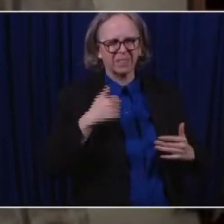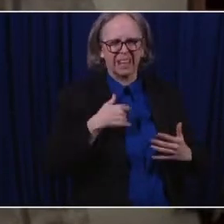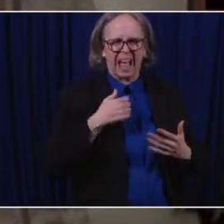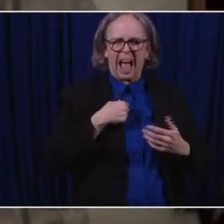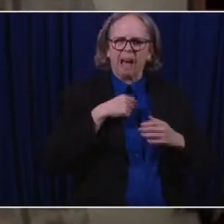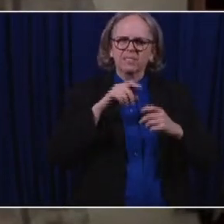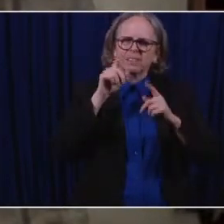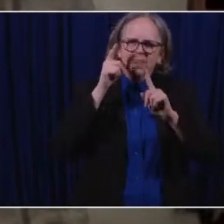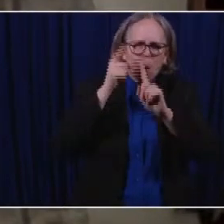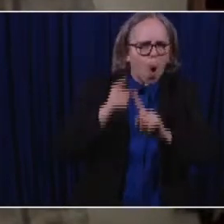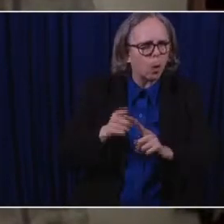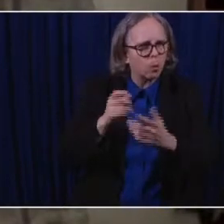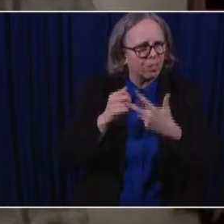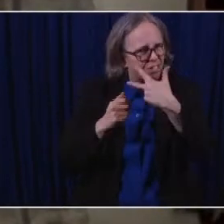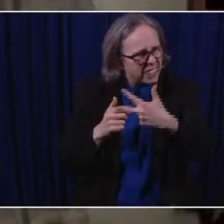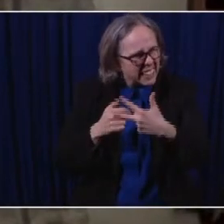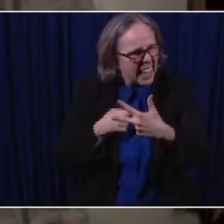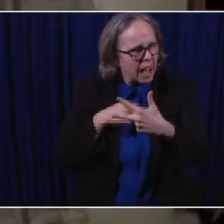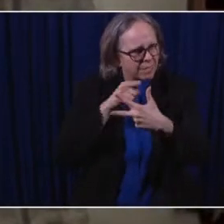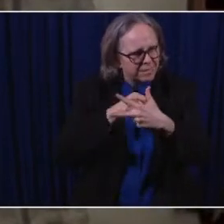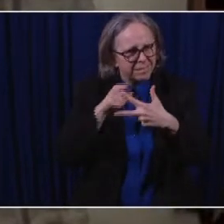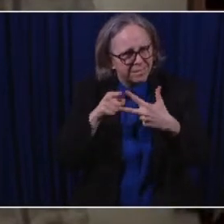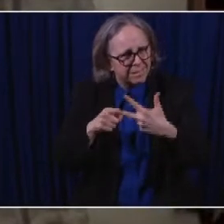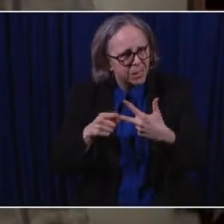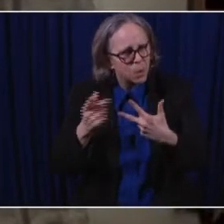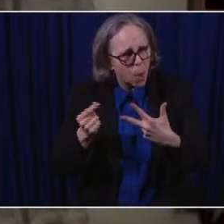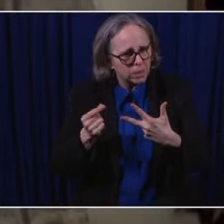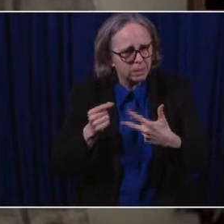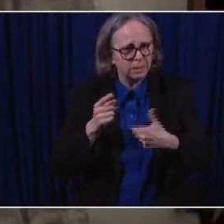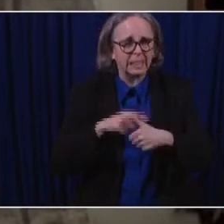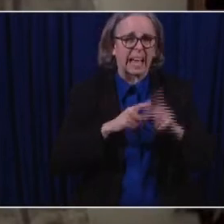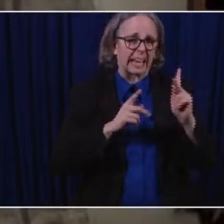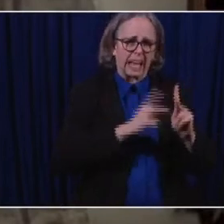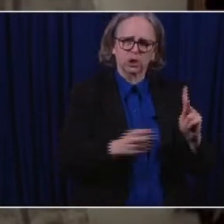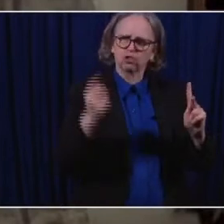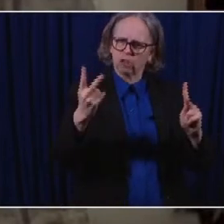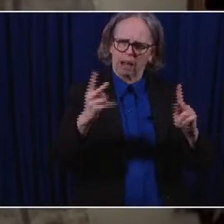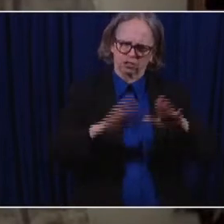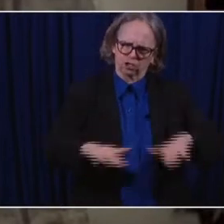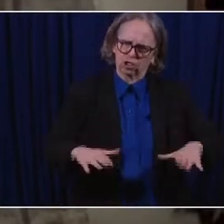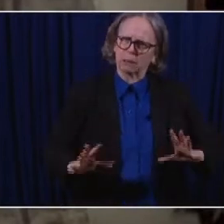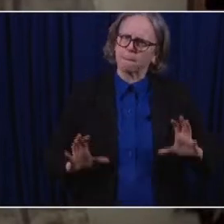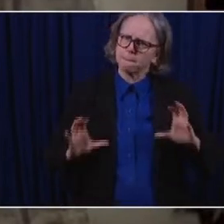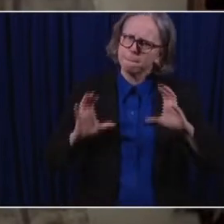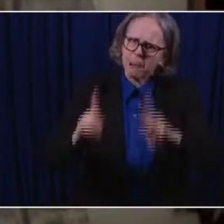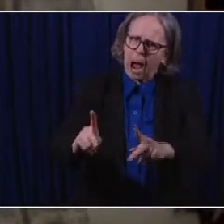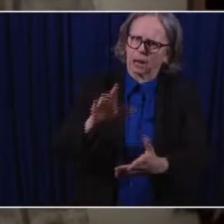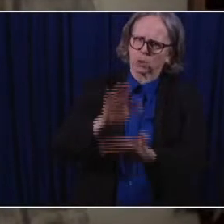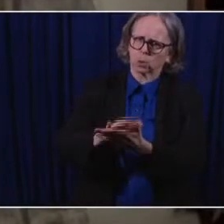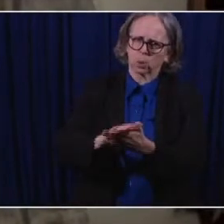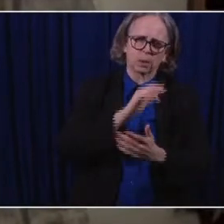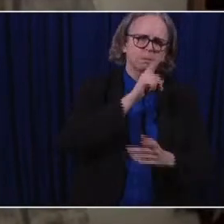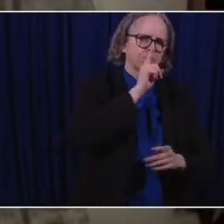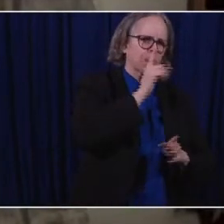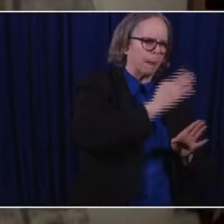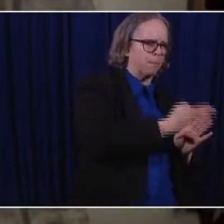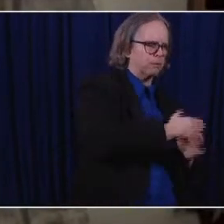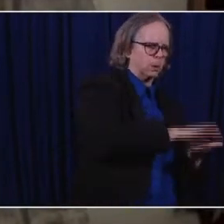ball, and that is get K through 12 kids back in school. And to get K through kids back in